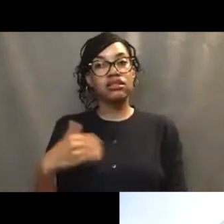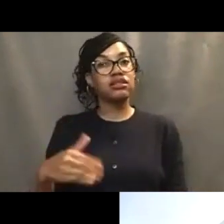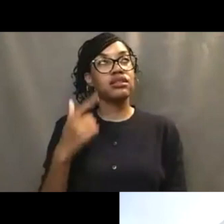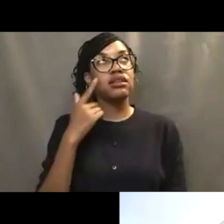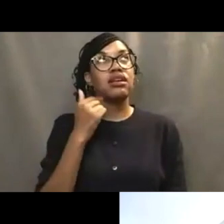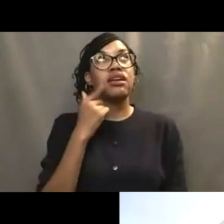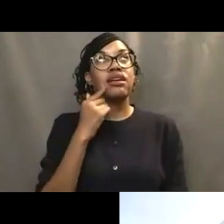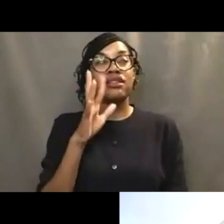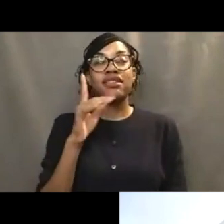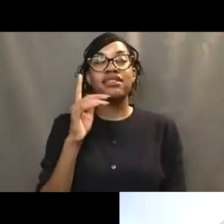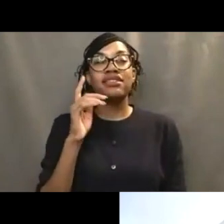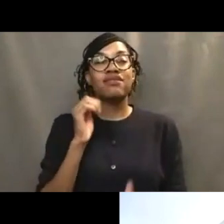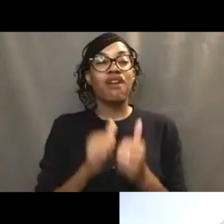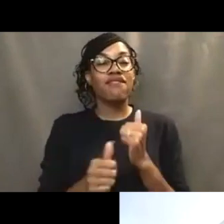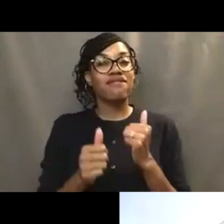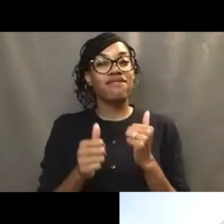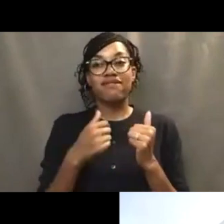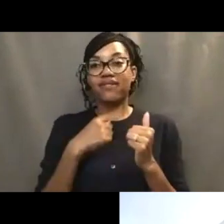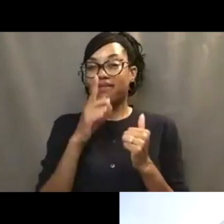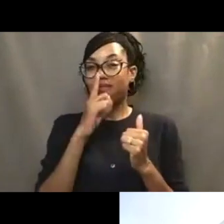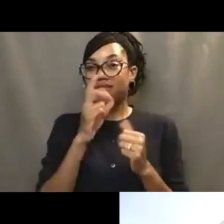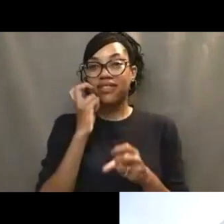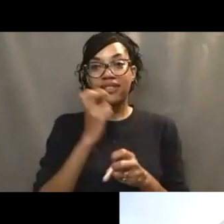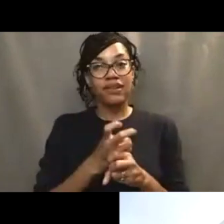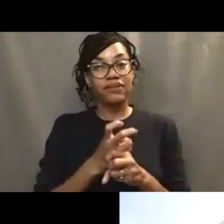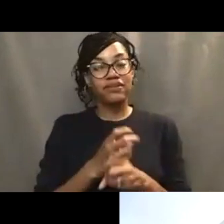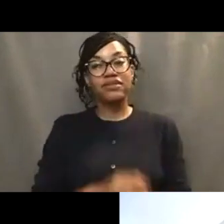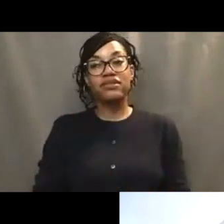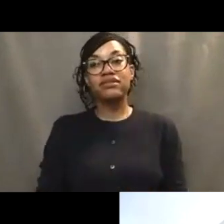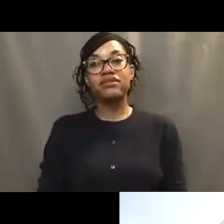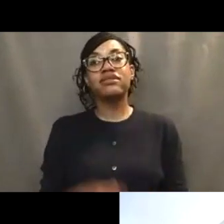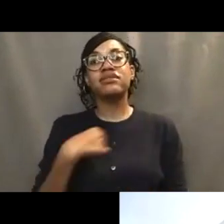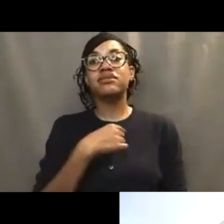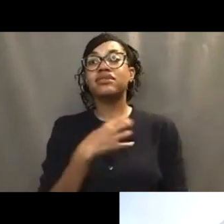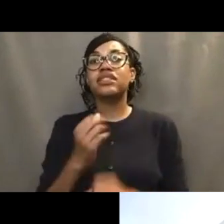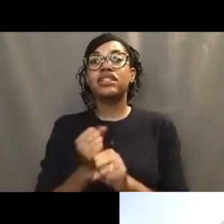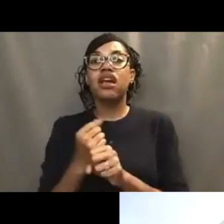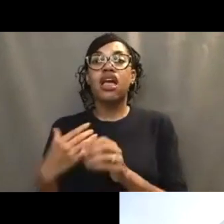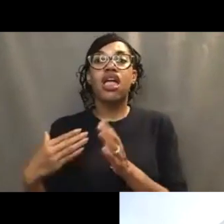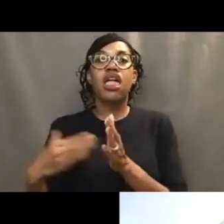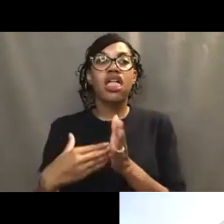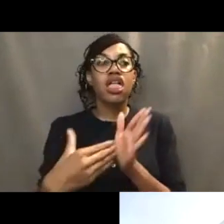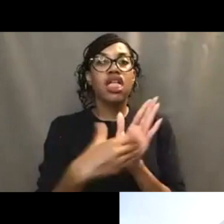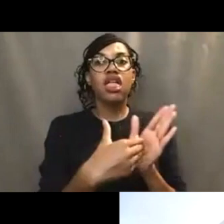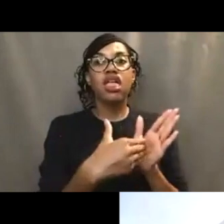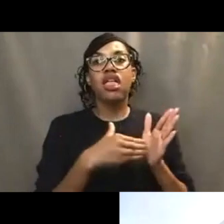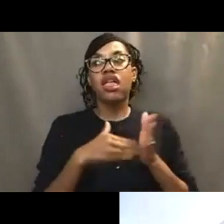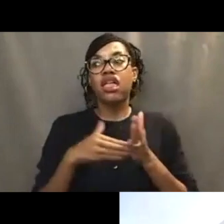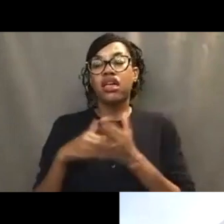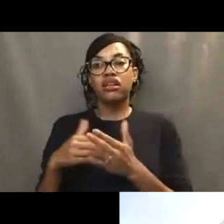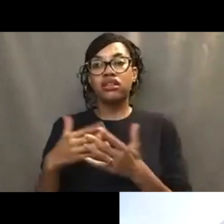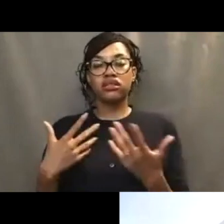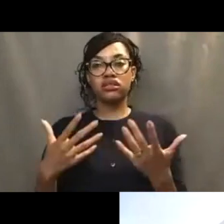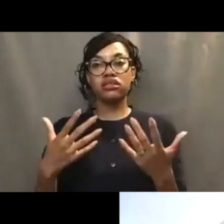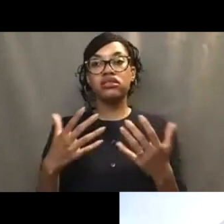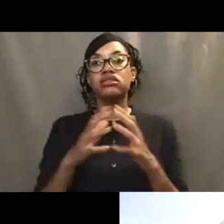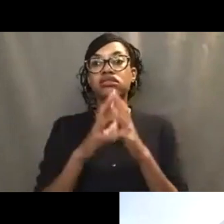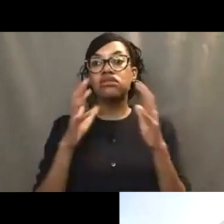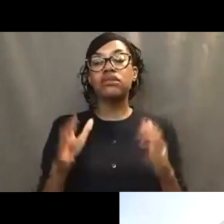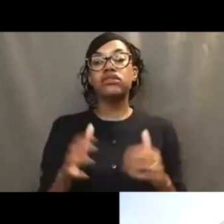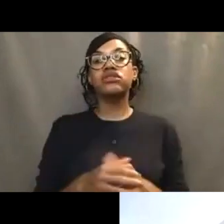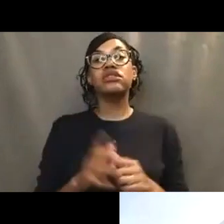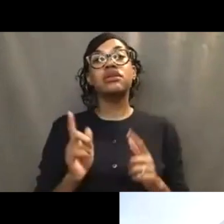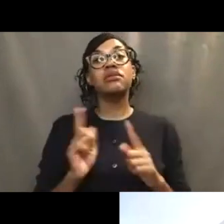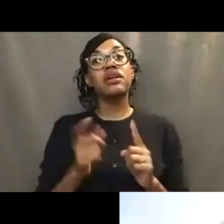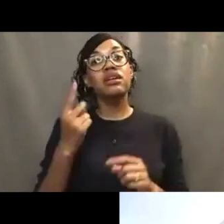rough. And yeah, we're being attacked from all sides. But so are the groups that we're trying to work